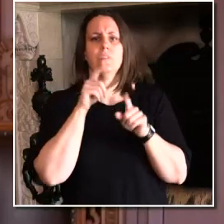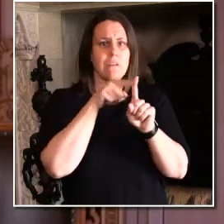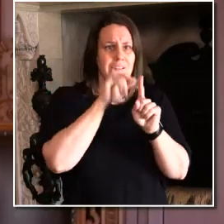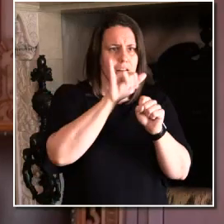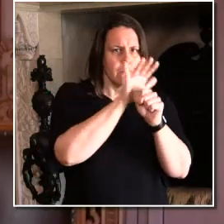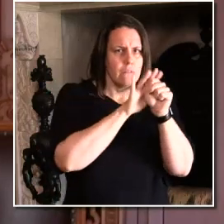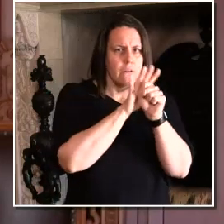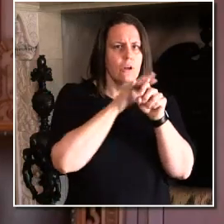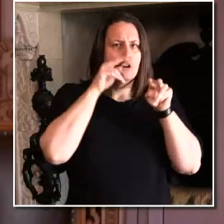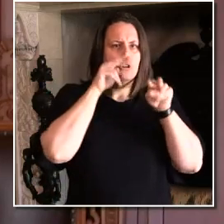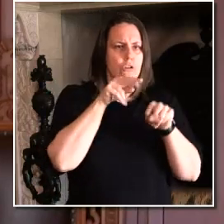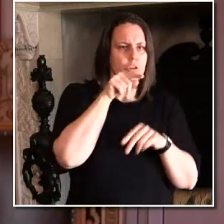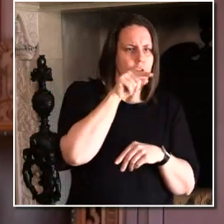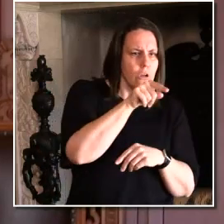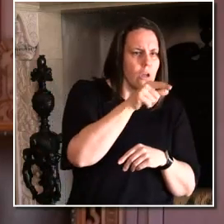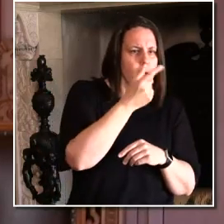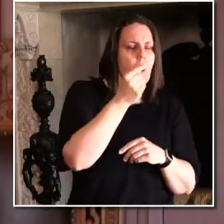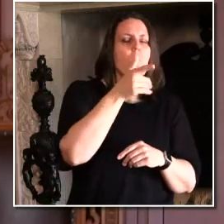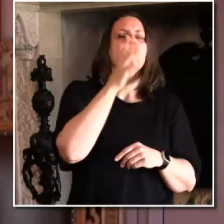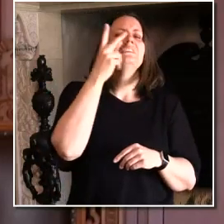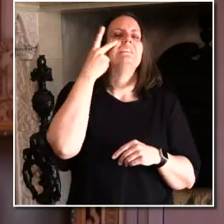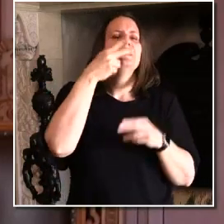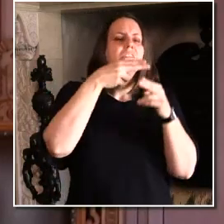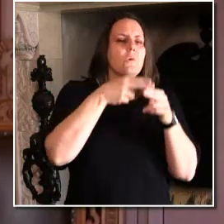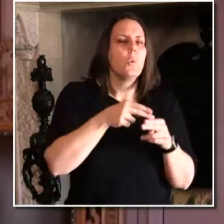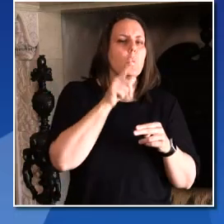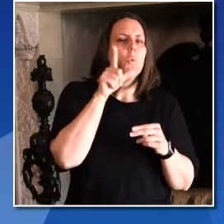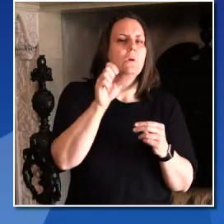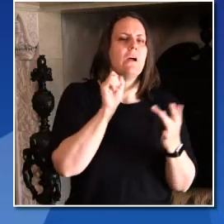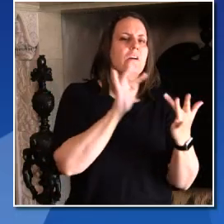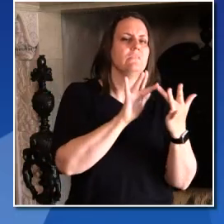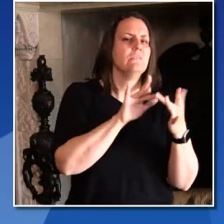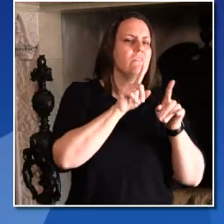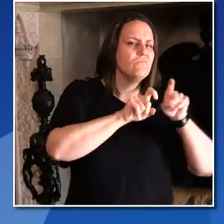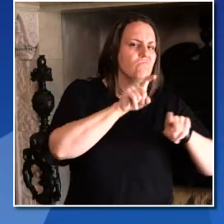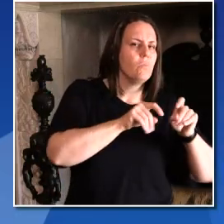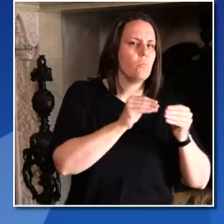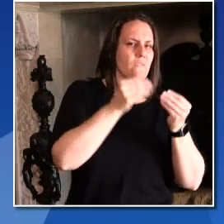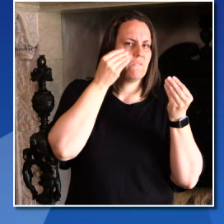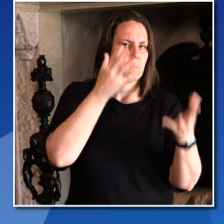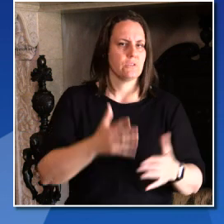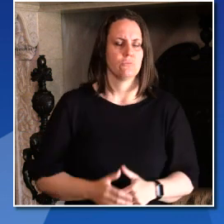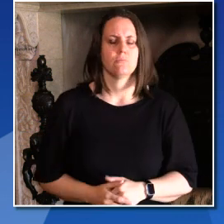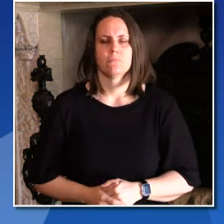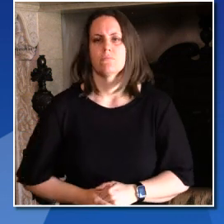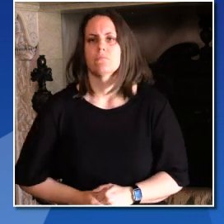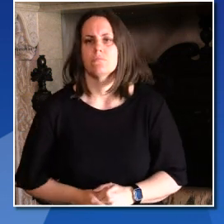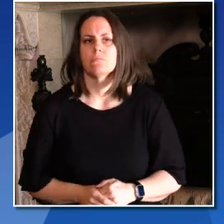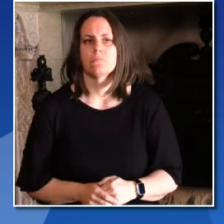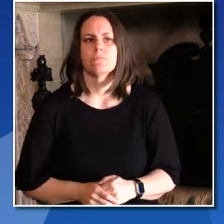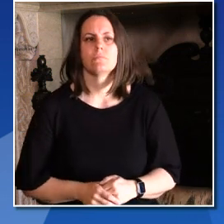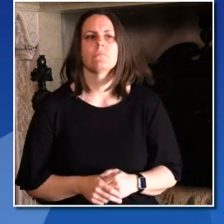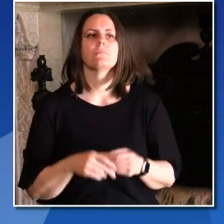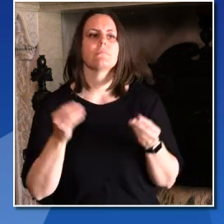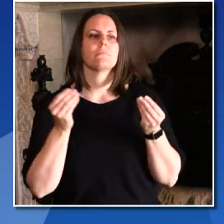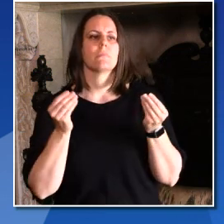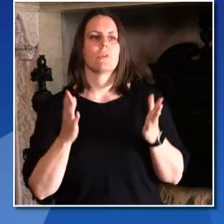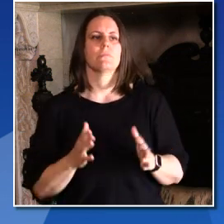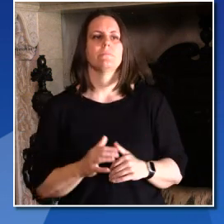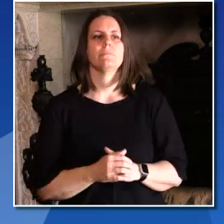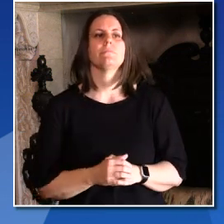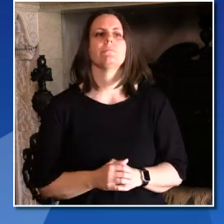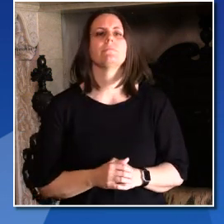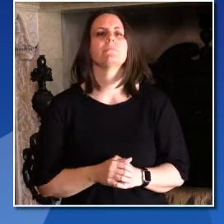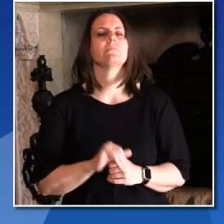out to you to conduct those interviews. And we got a very similar question about jobs. If there's